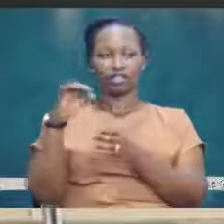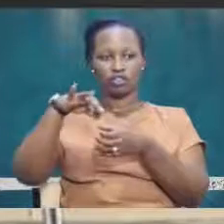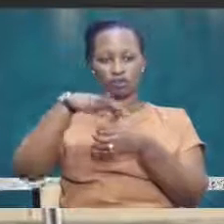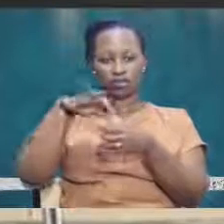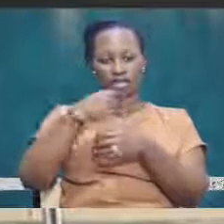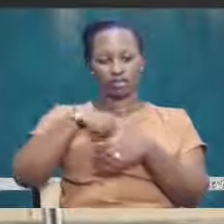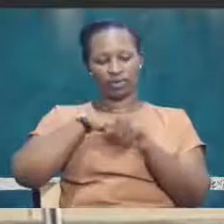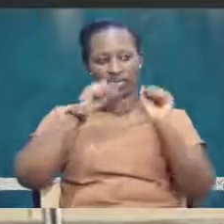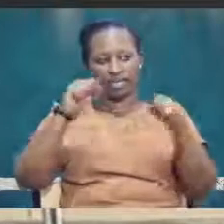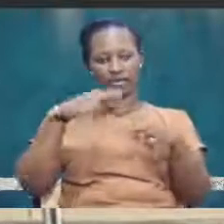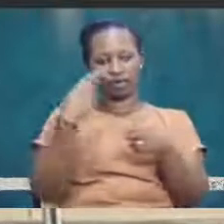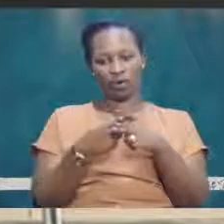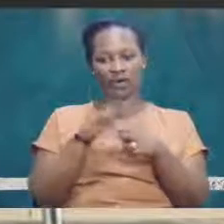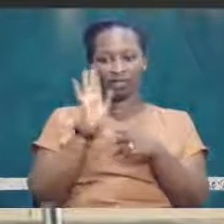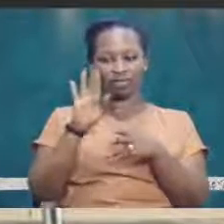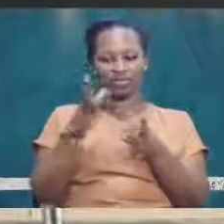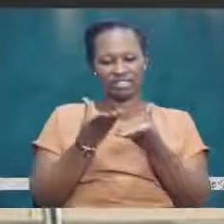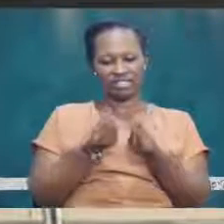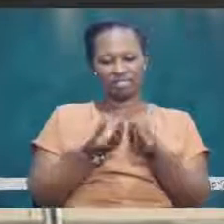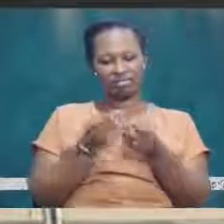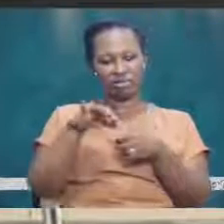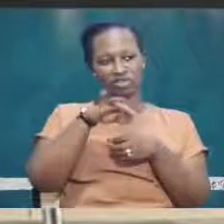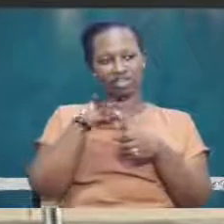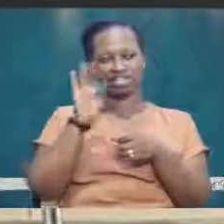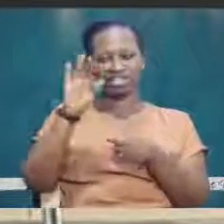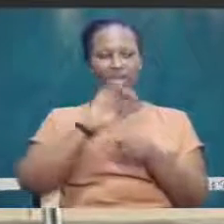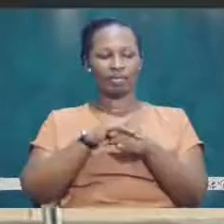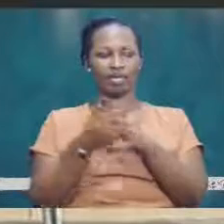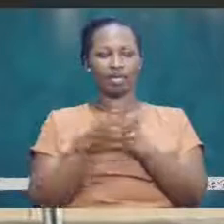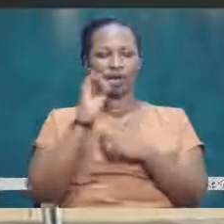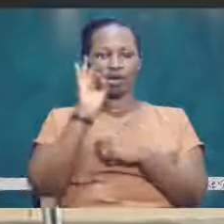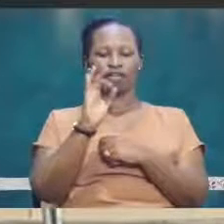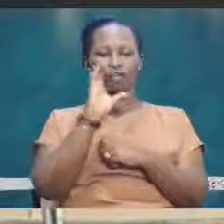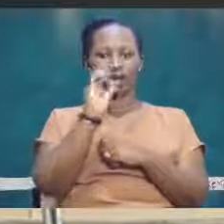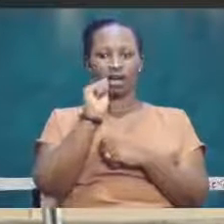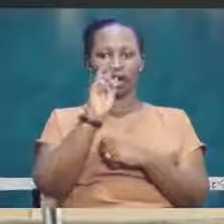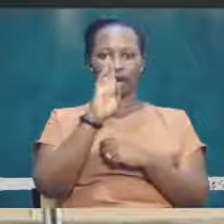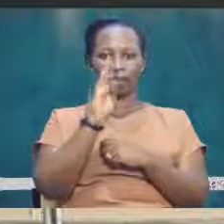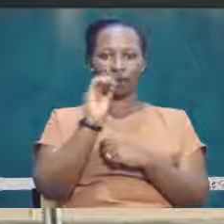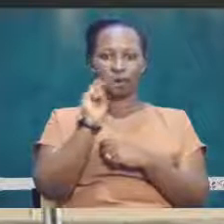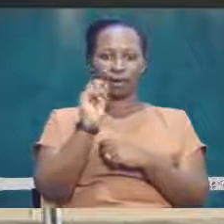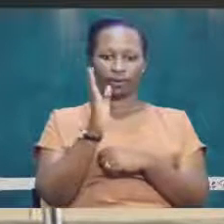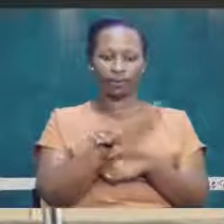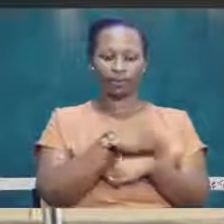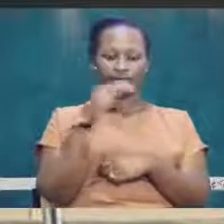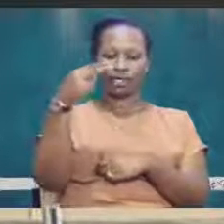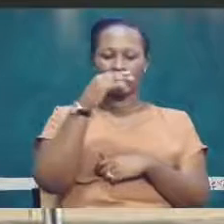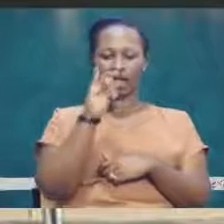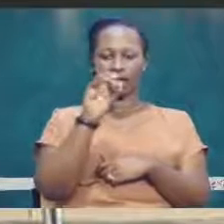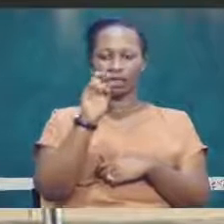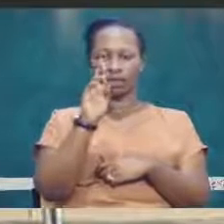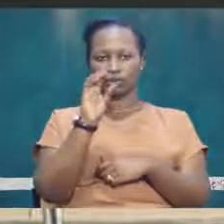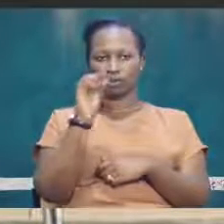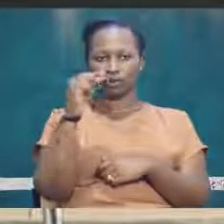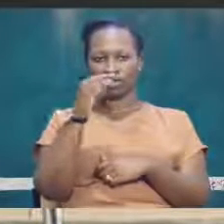them simple sugars. They are made of carbon, hydrogen, and oxygen. Let us take